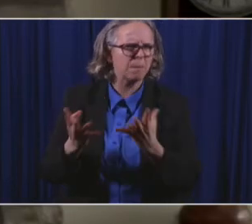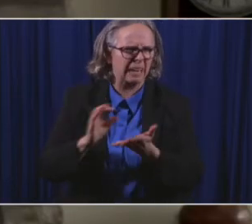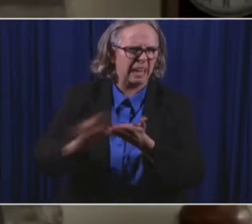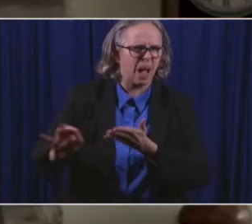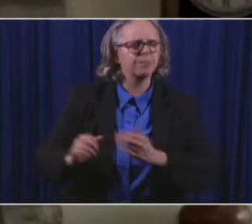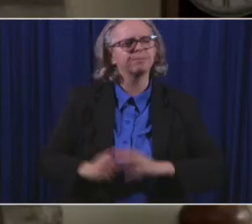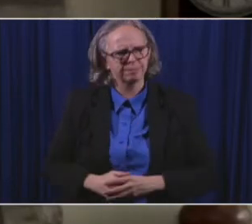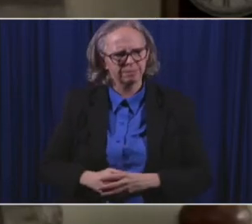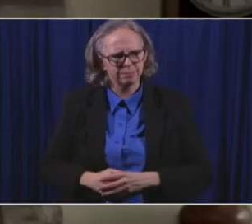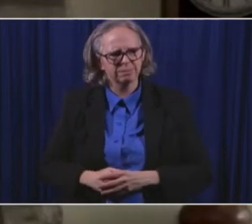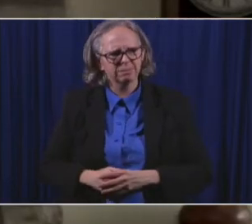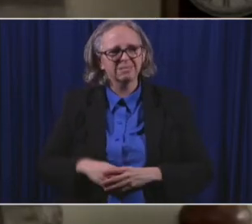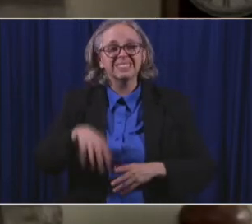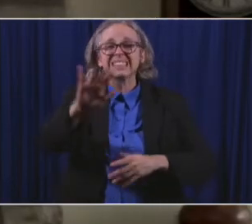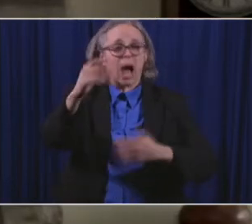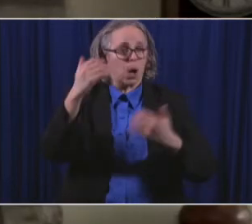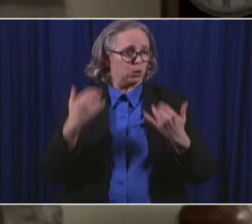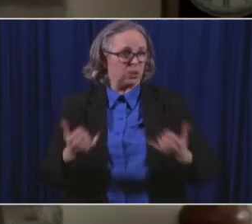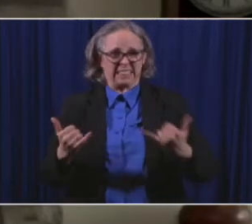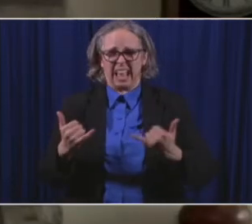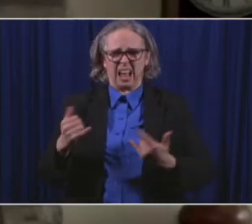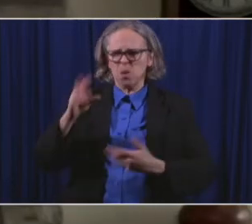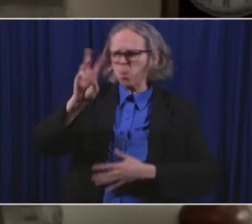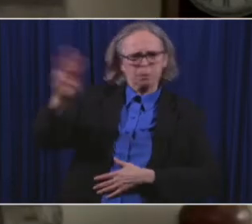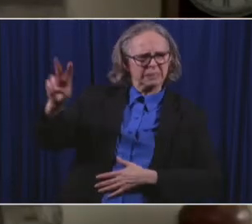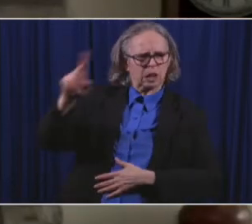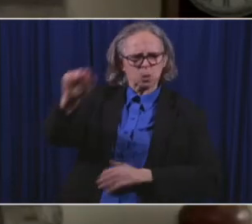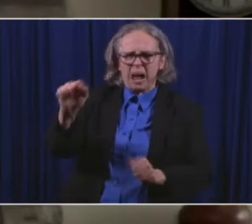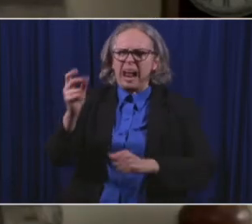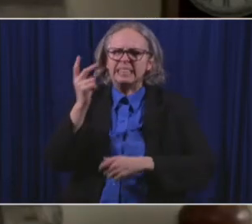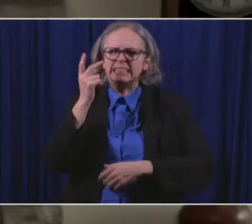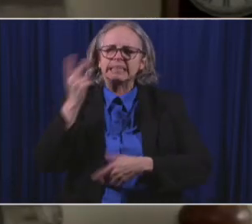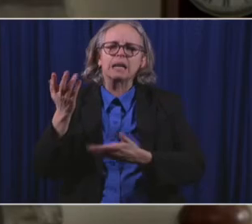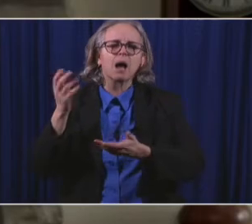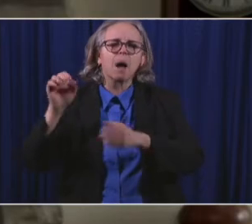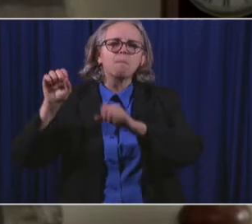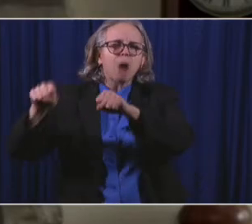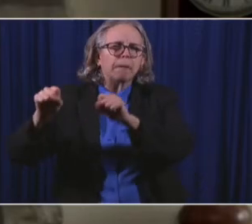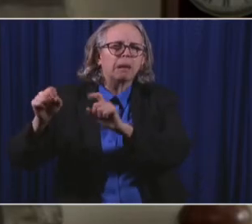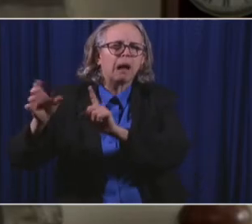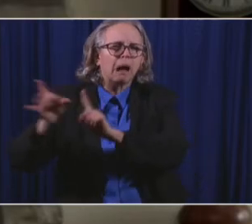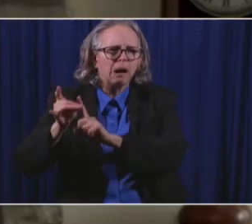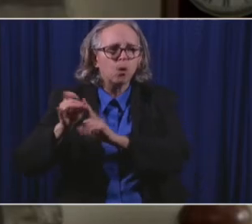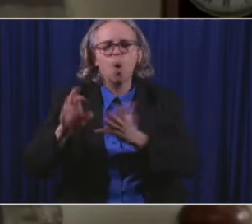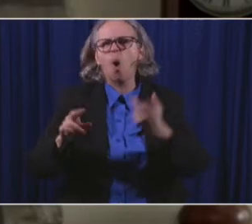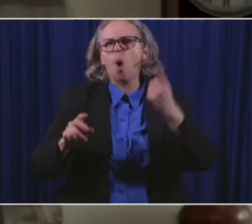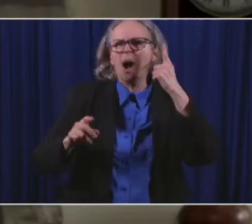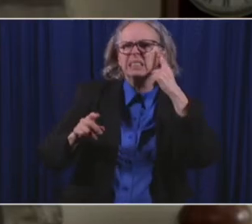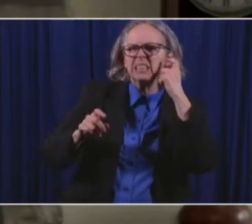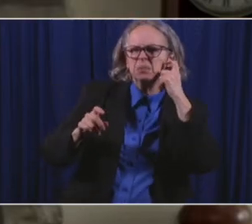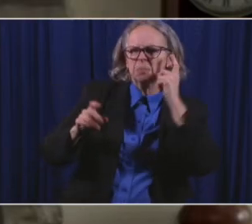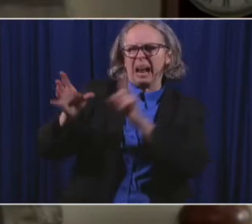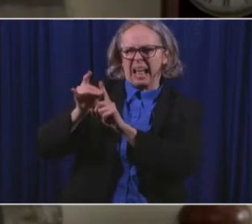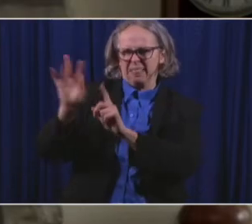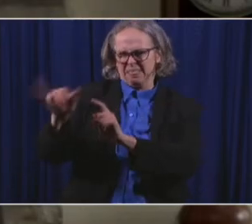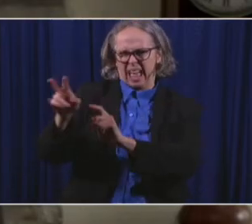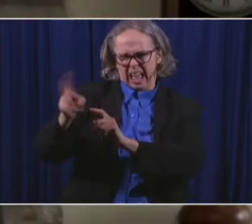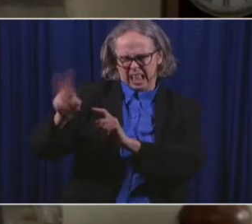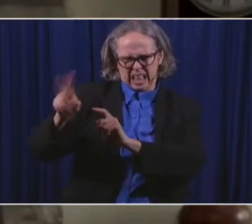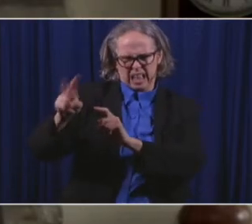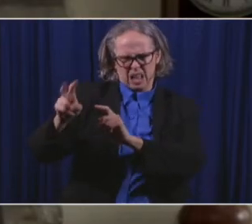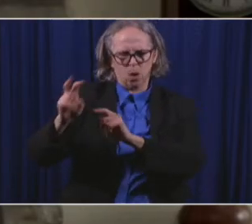at probable and confirmed cases separately if you want to, we'll also be allowing you to toggle between PCR